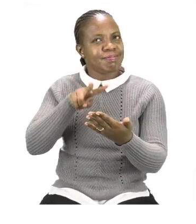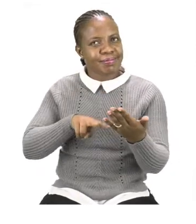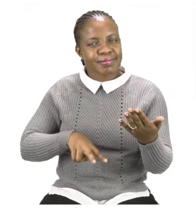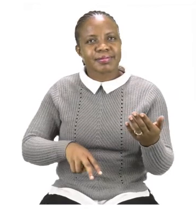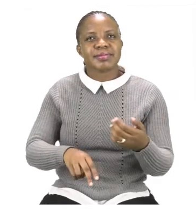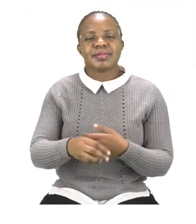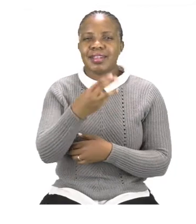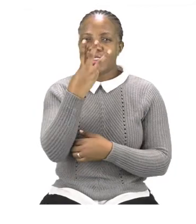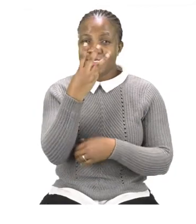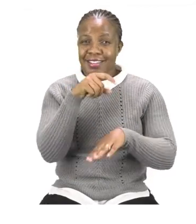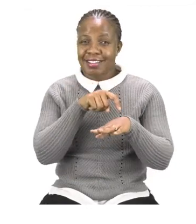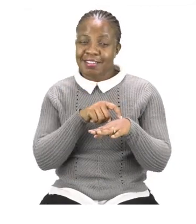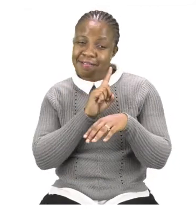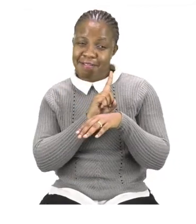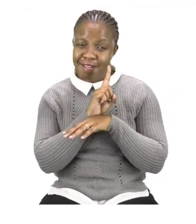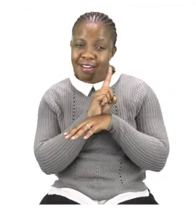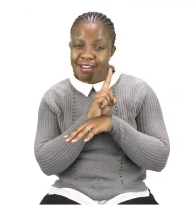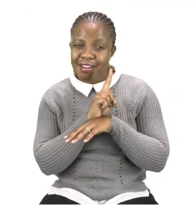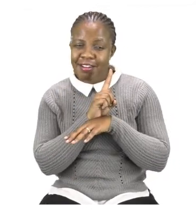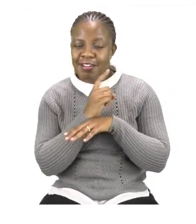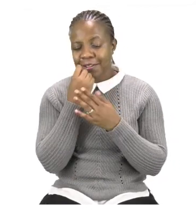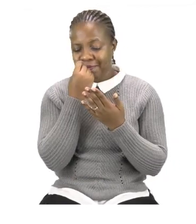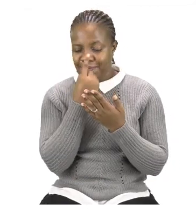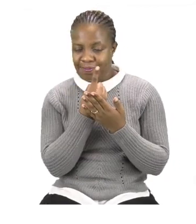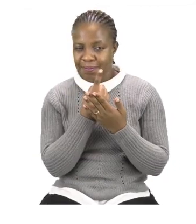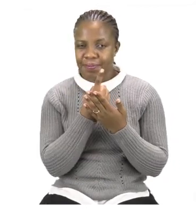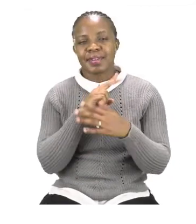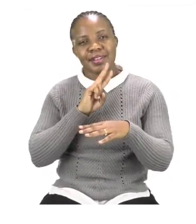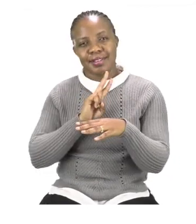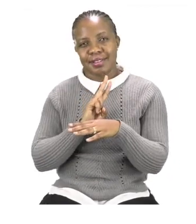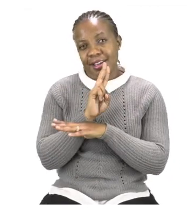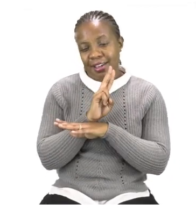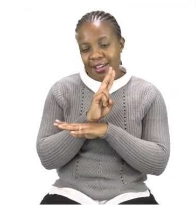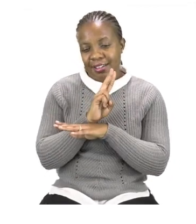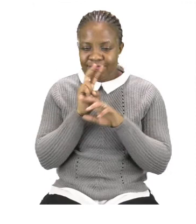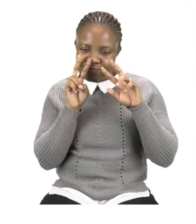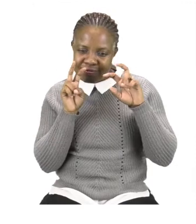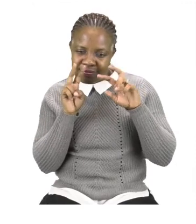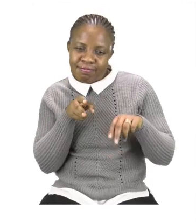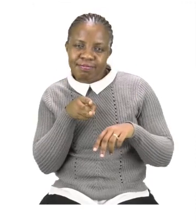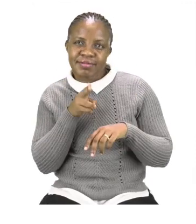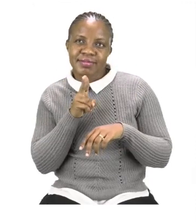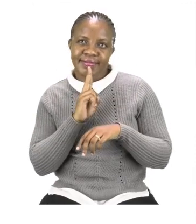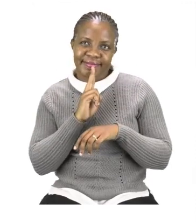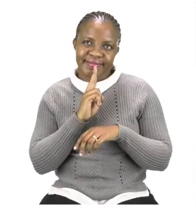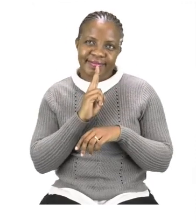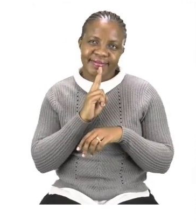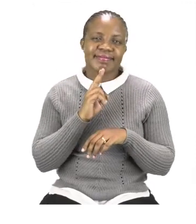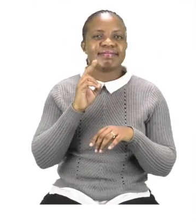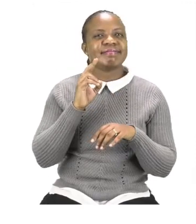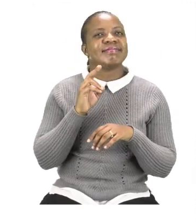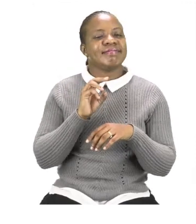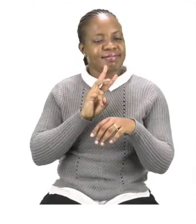first time is for you to understand. Then the second time is for you to find your answers. And then the third